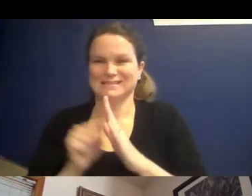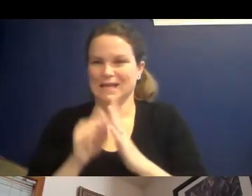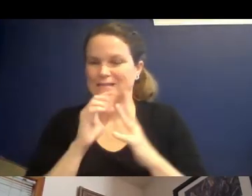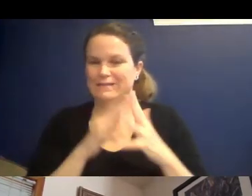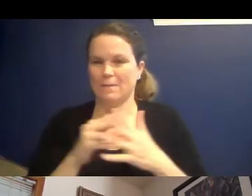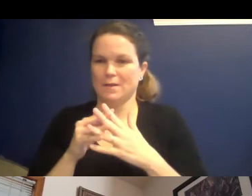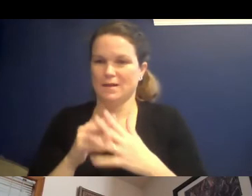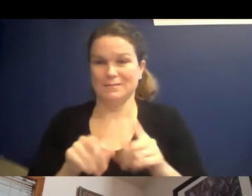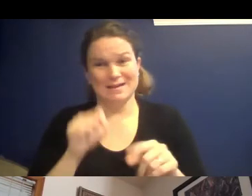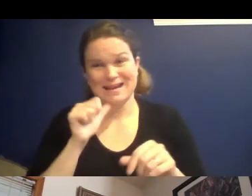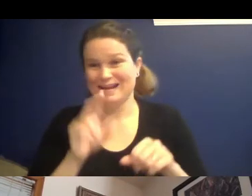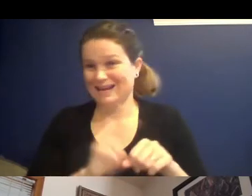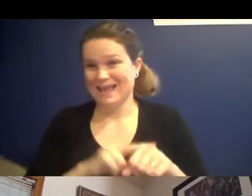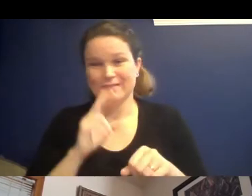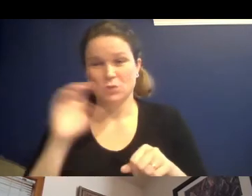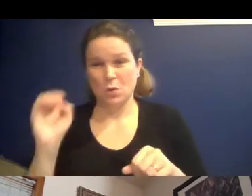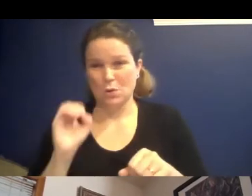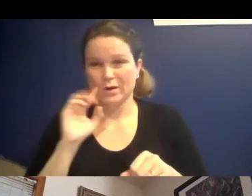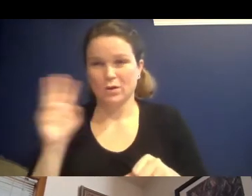not native to Oregon or the West Coast.